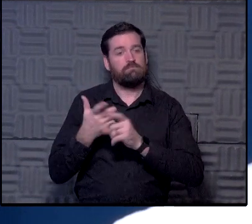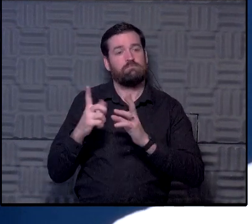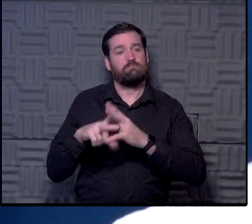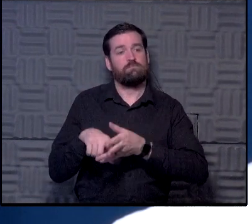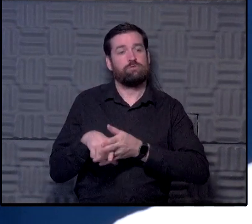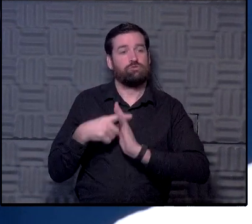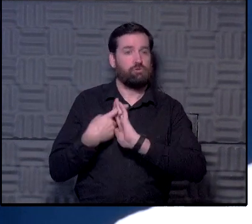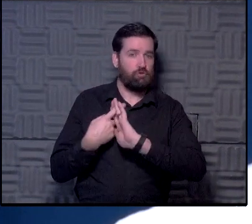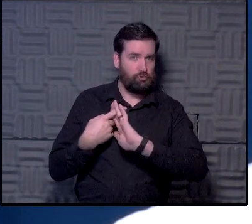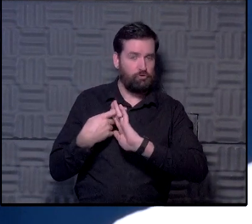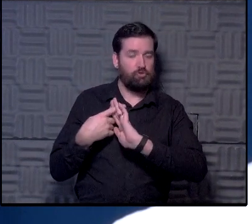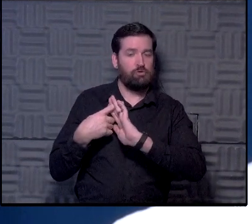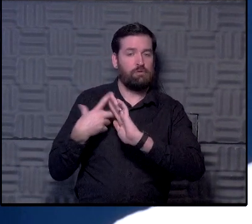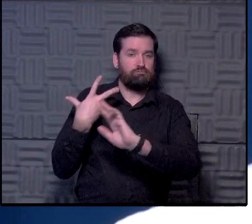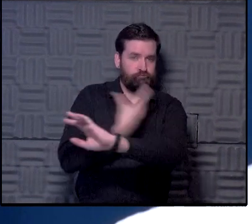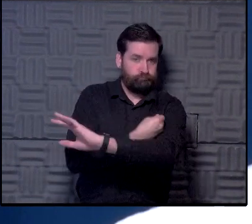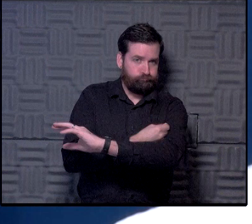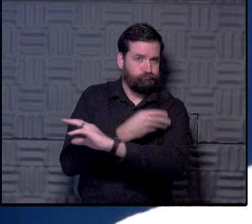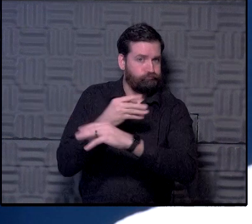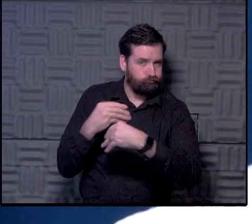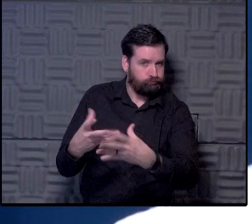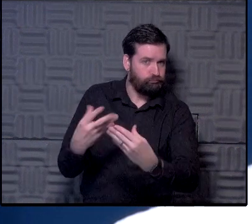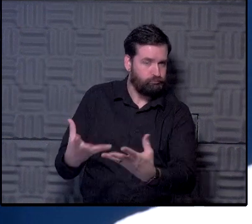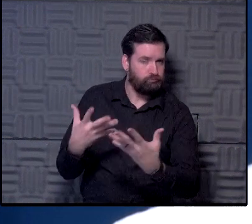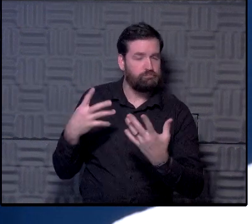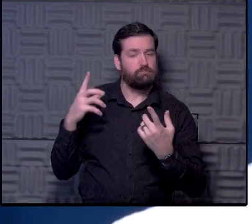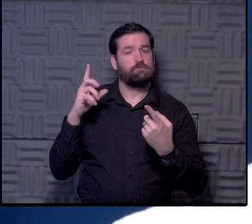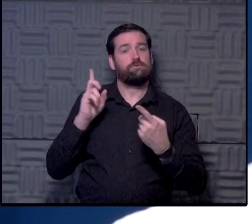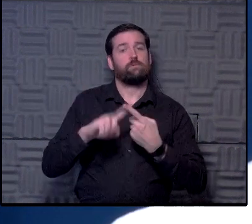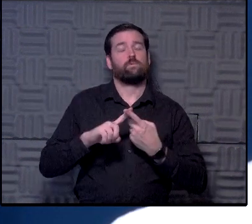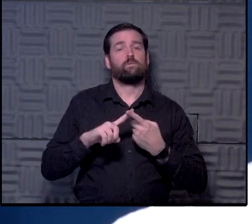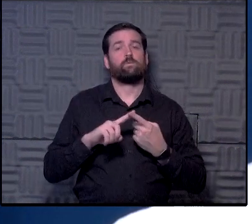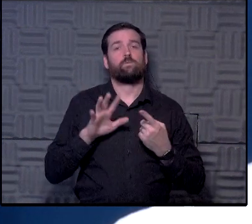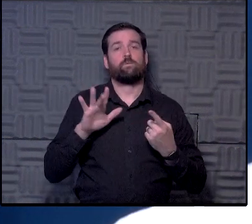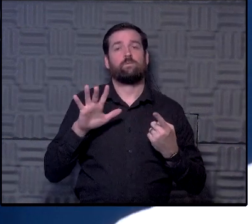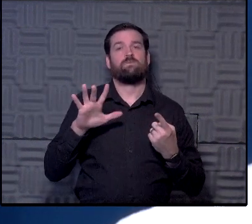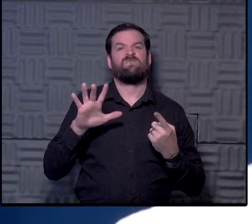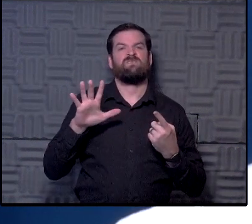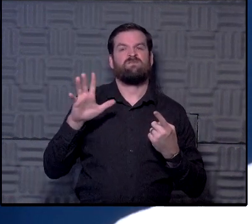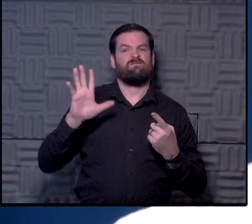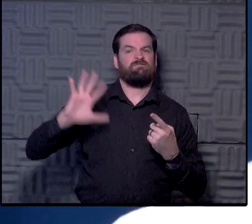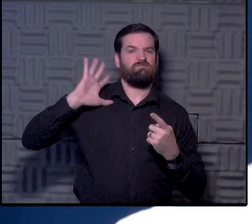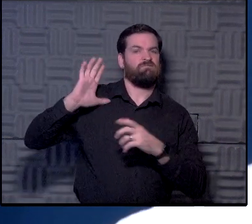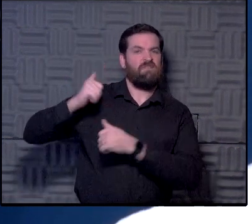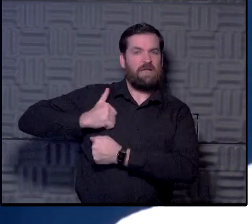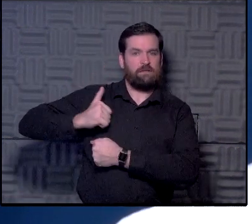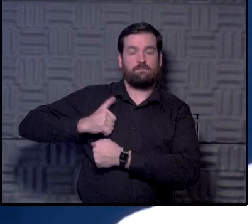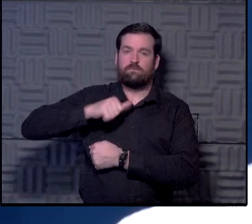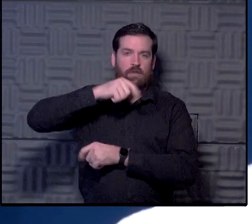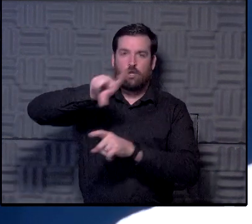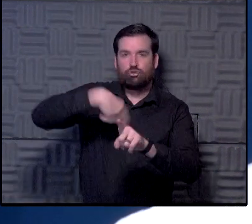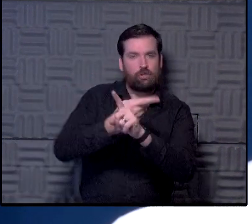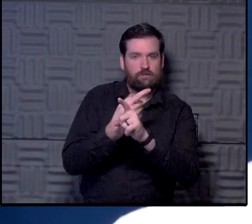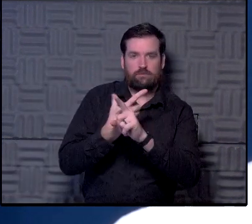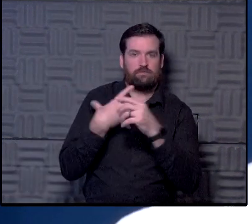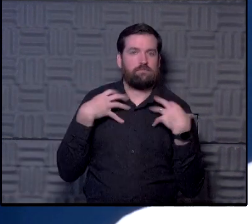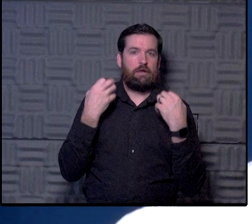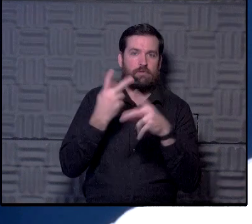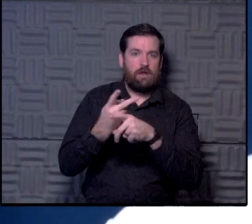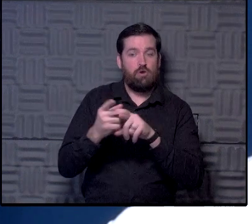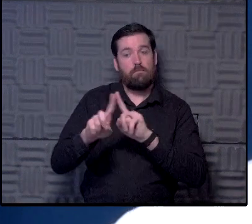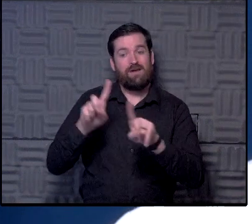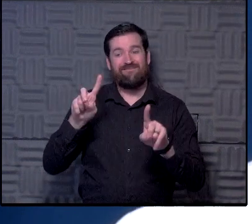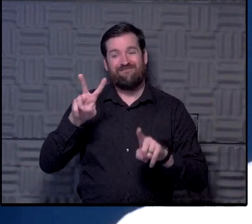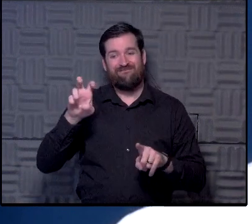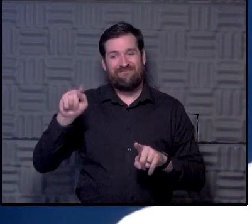to administer vaccine to veterans, not just healthcare workers in their system, but to veterans